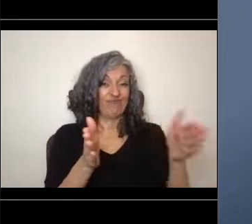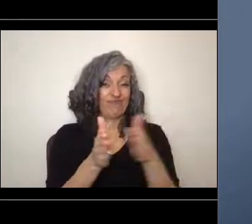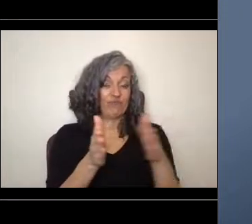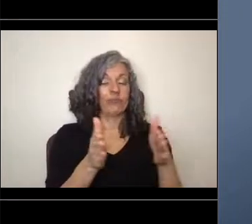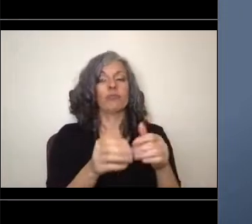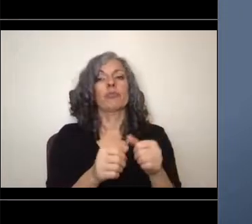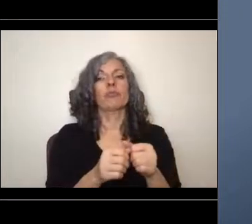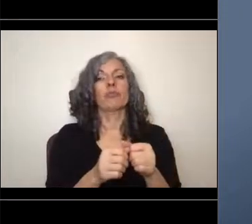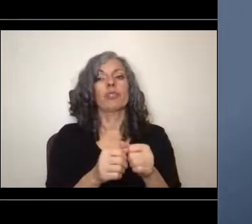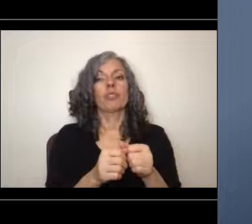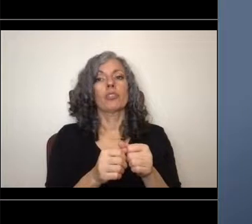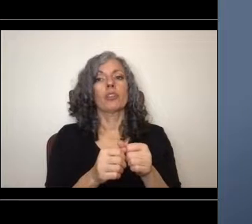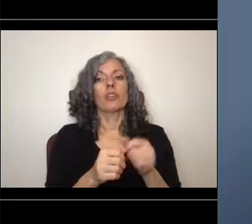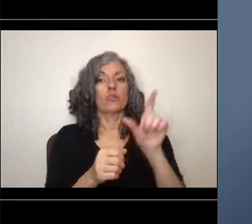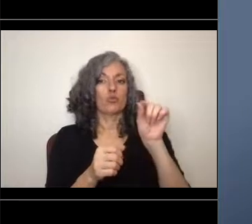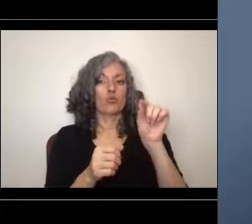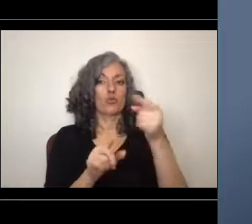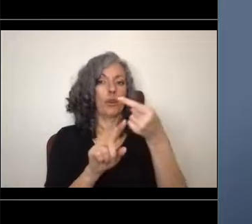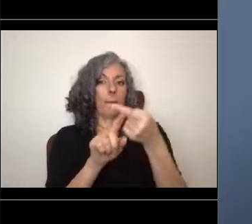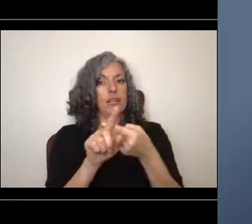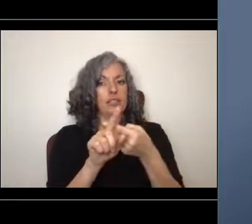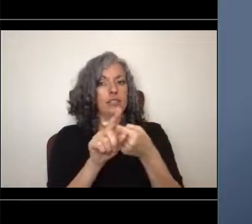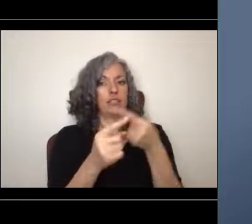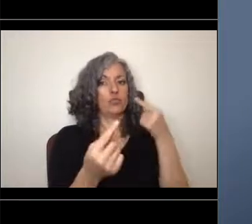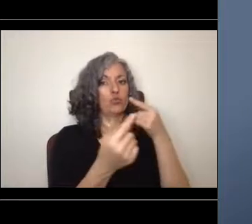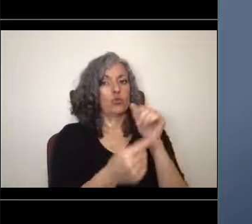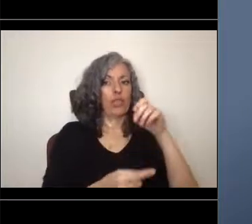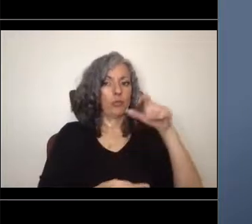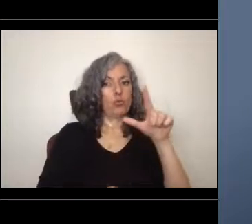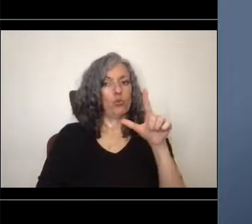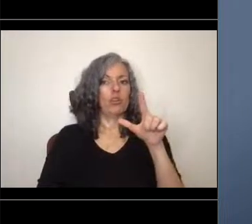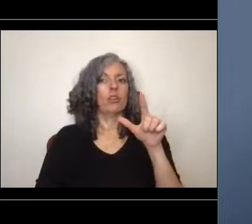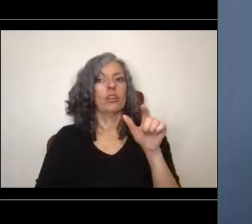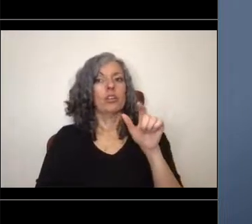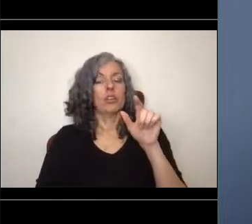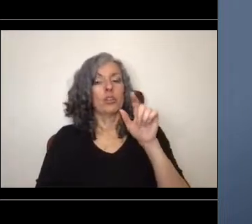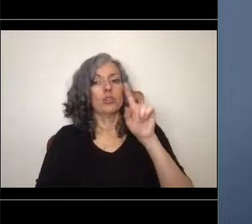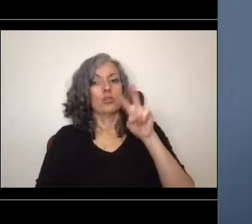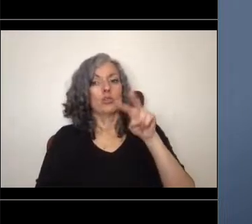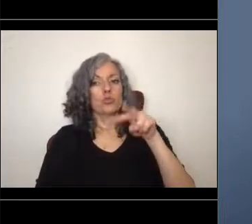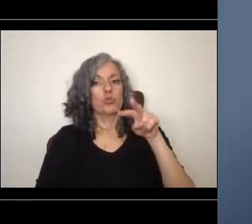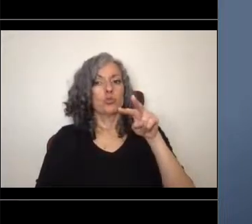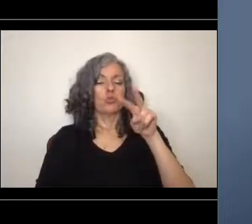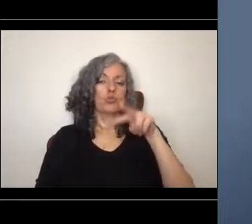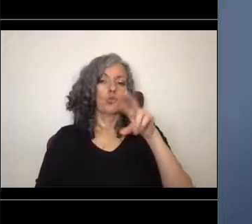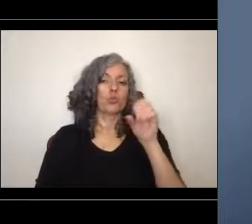project for 20 months to April 30th, 2024. These requests